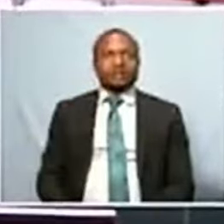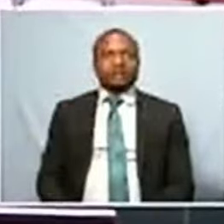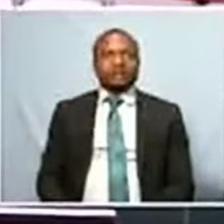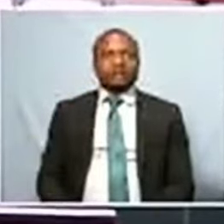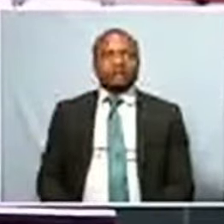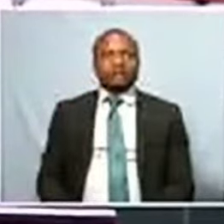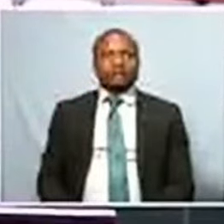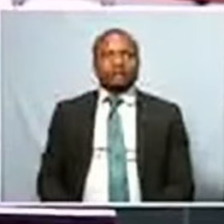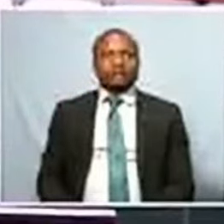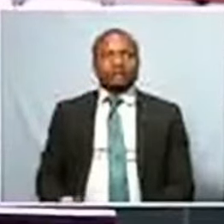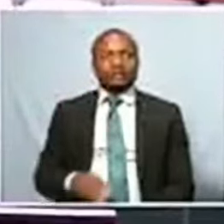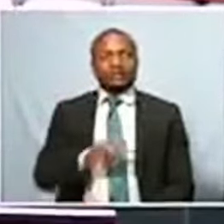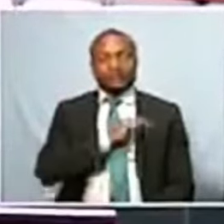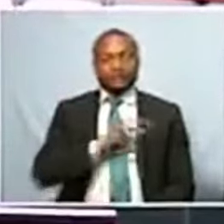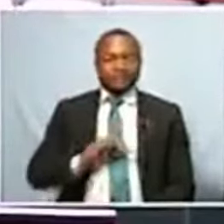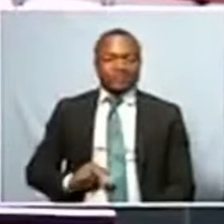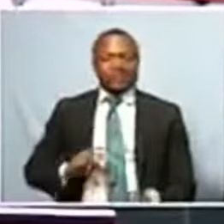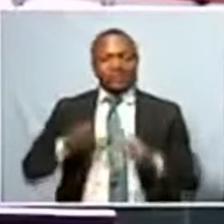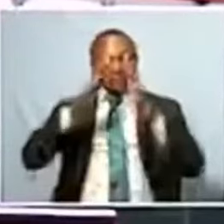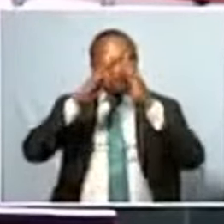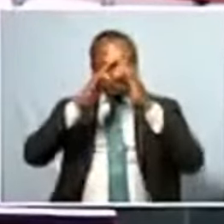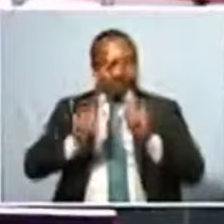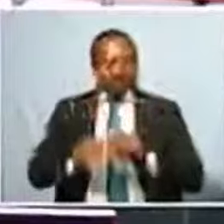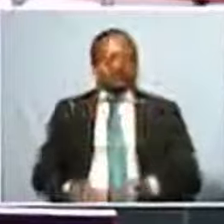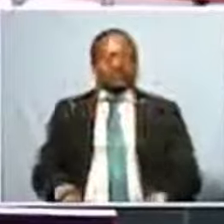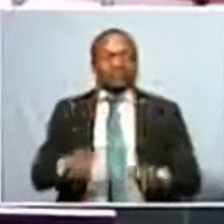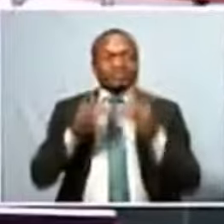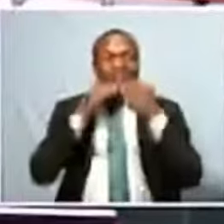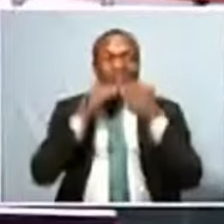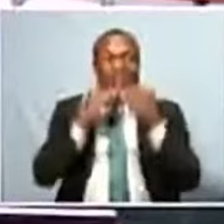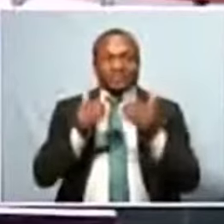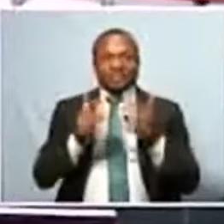for being a member of this House. Thank you.